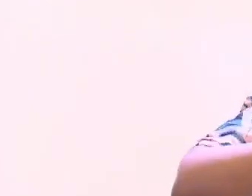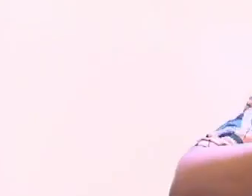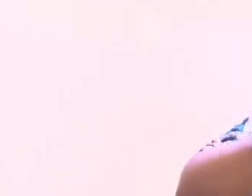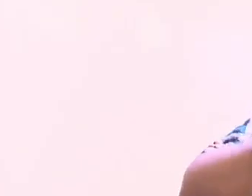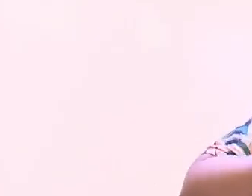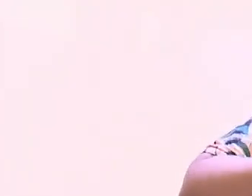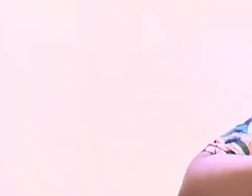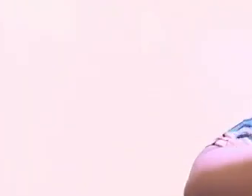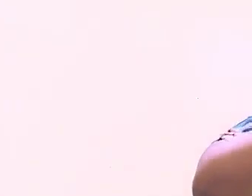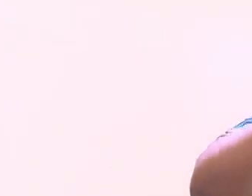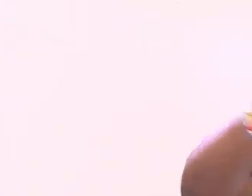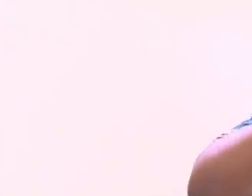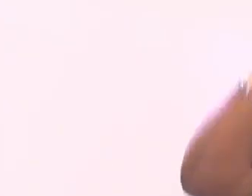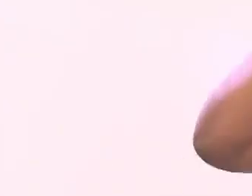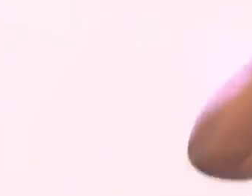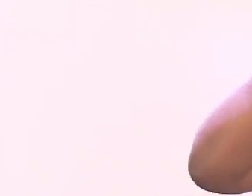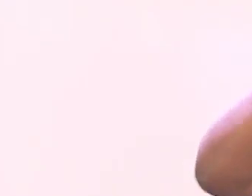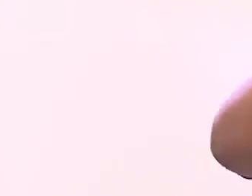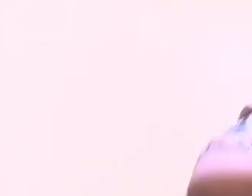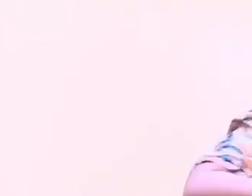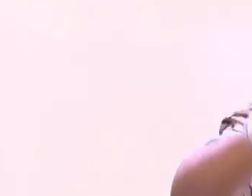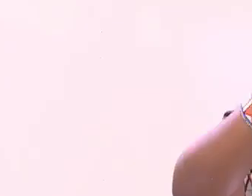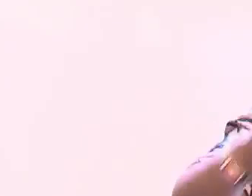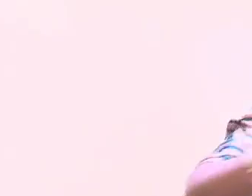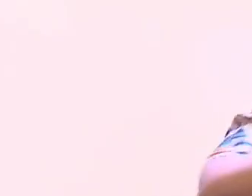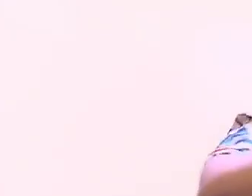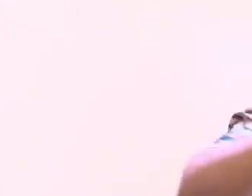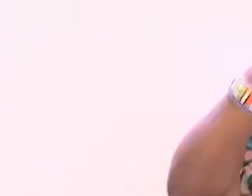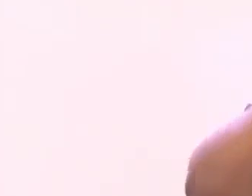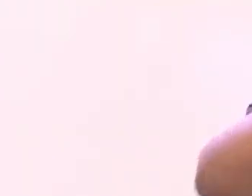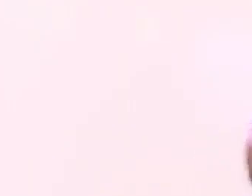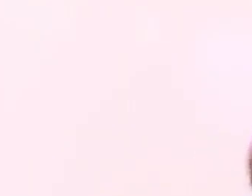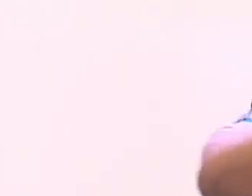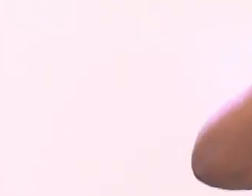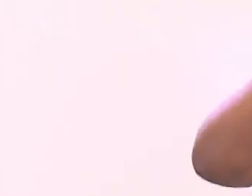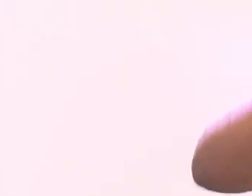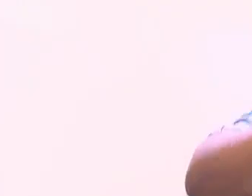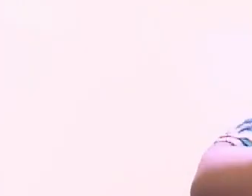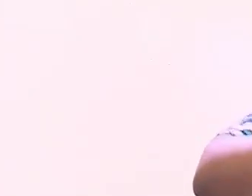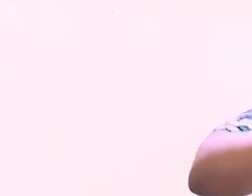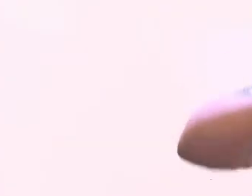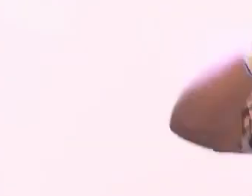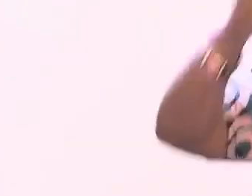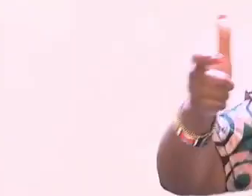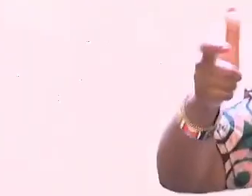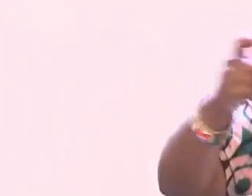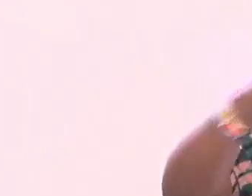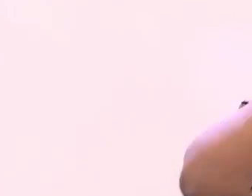the accessibility for the persons with disability. And to the next person, we have a very handsome guy